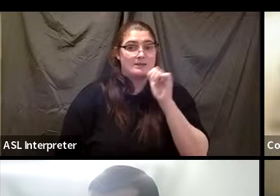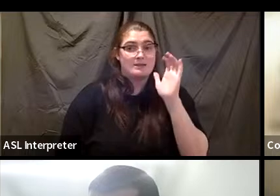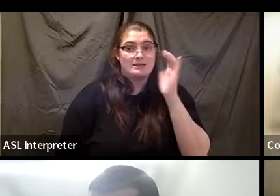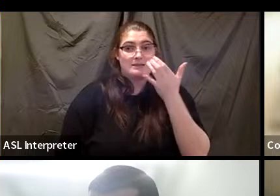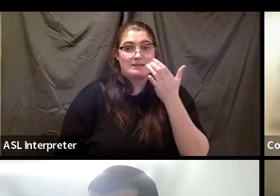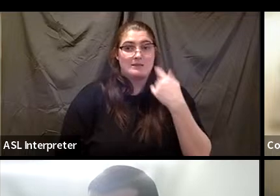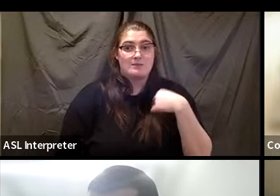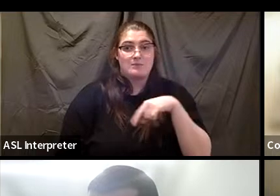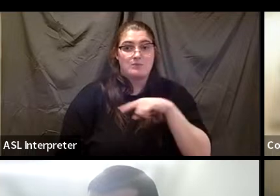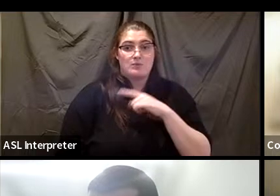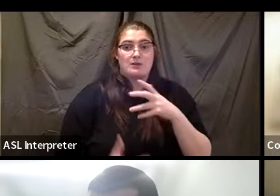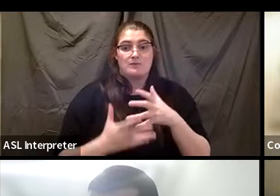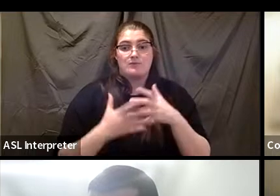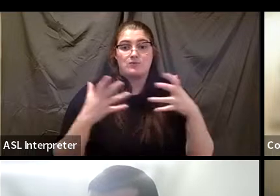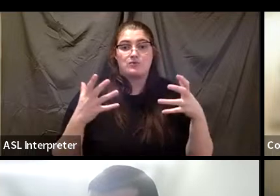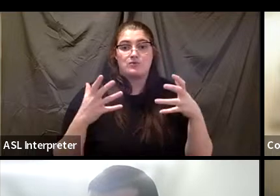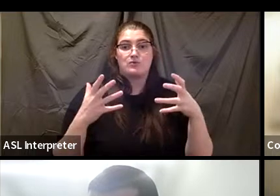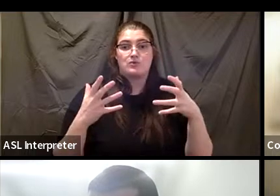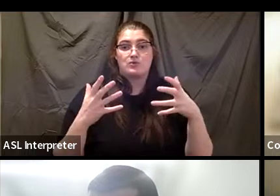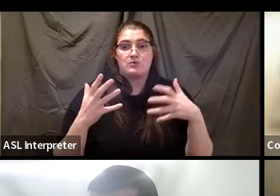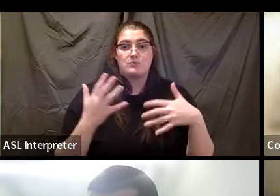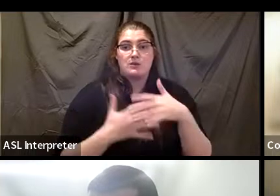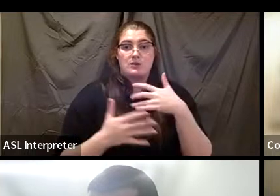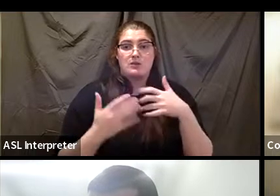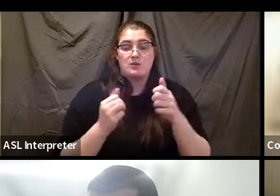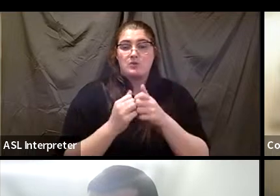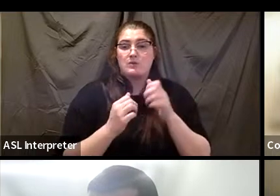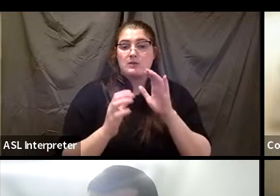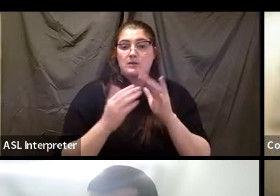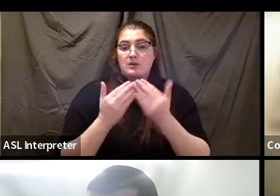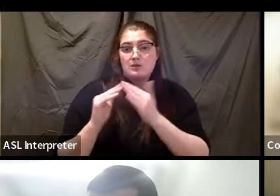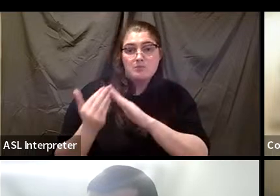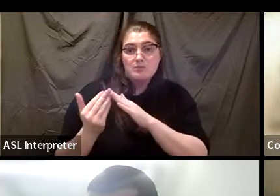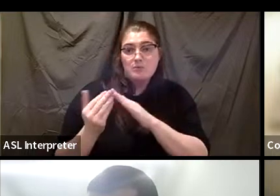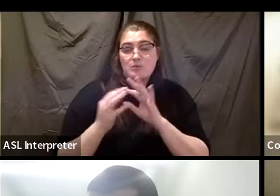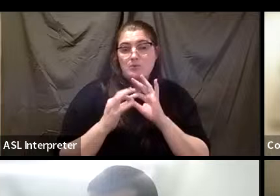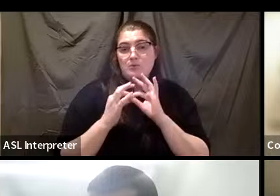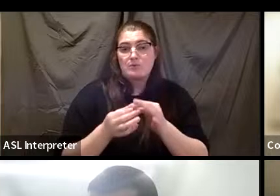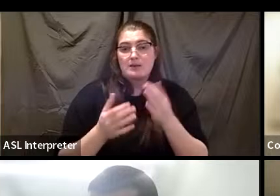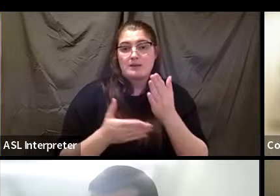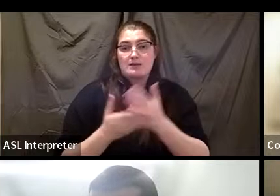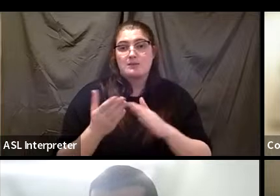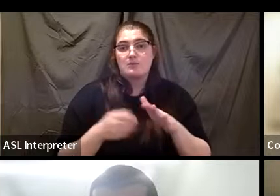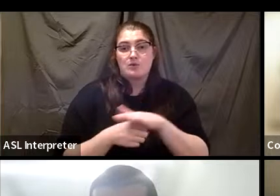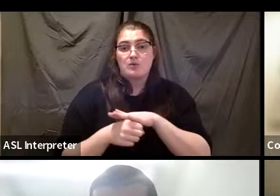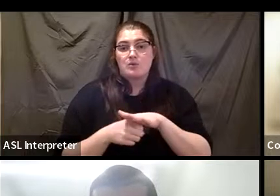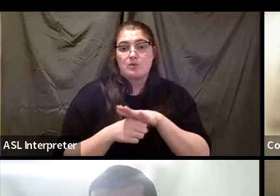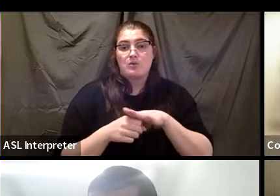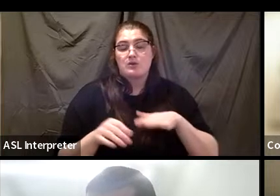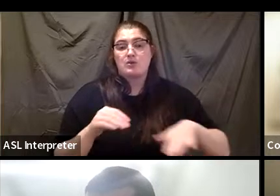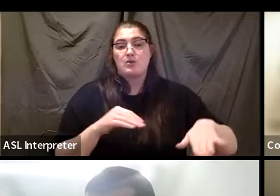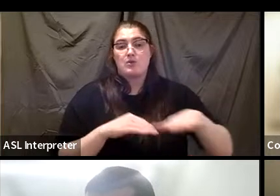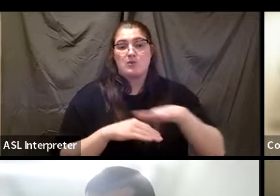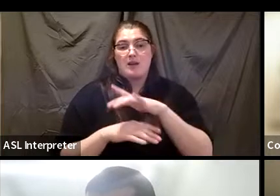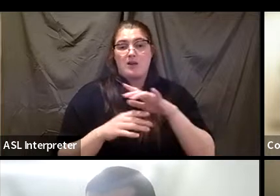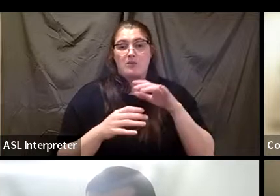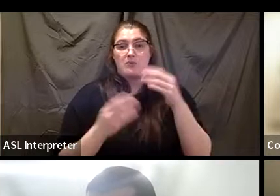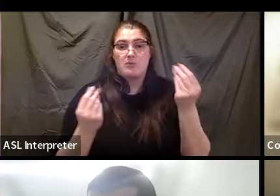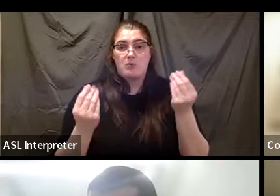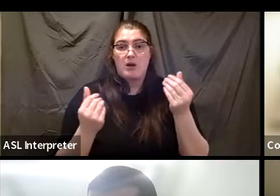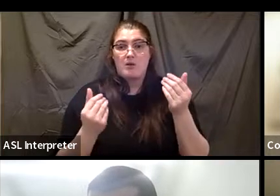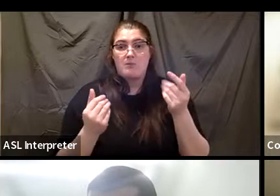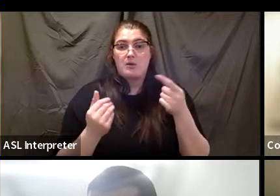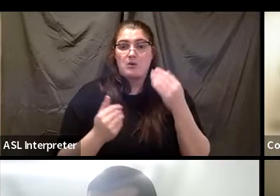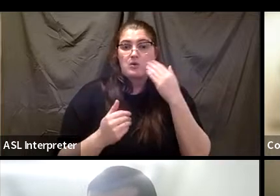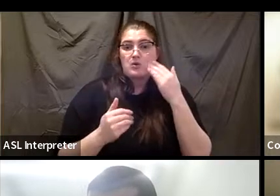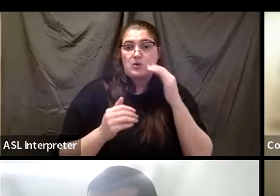we have too much interaction from you all with the community in terms of some of these locations around the property, let alone knowing how the block